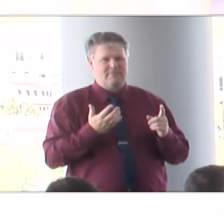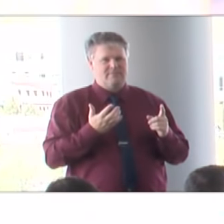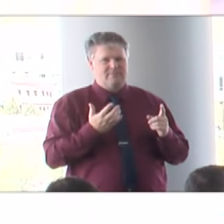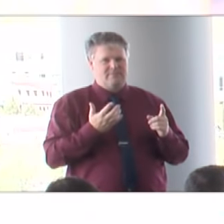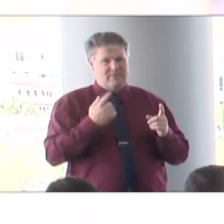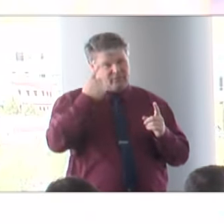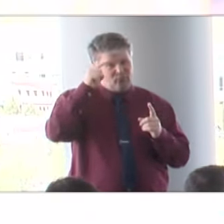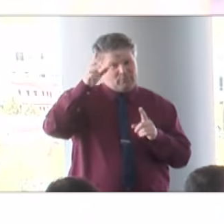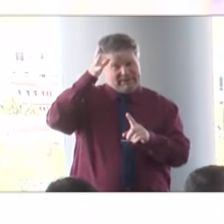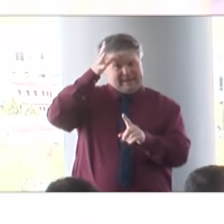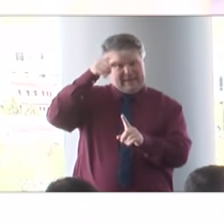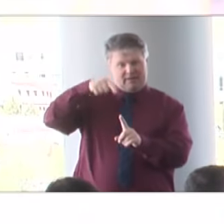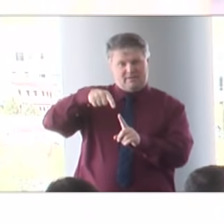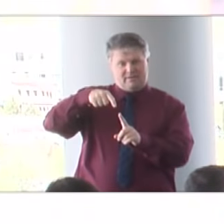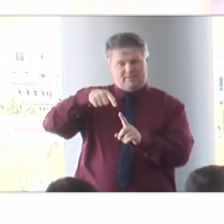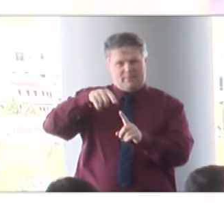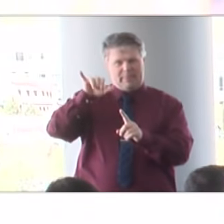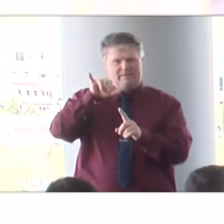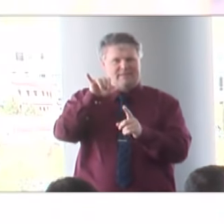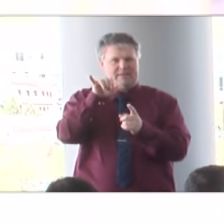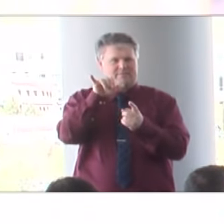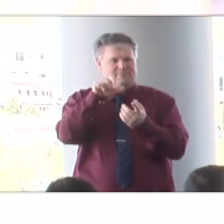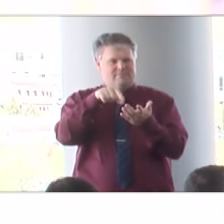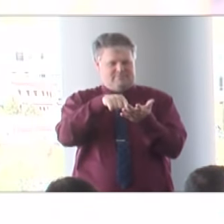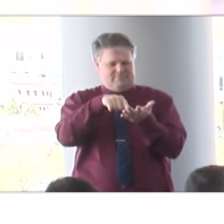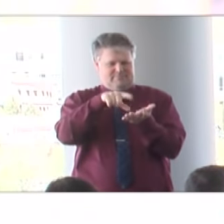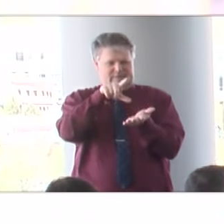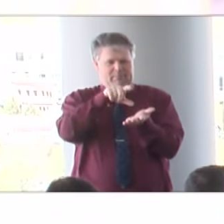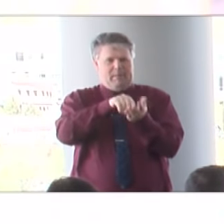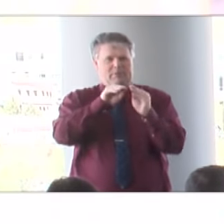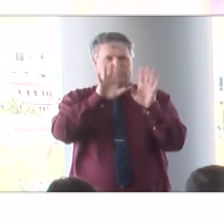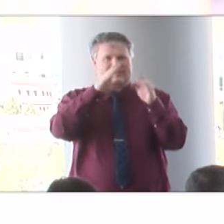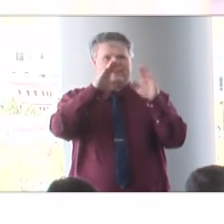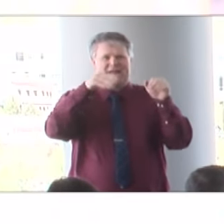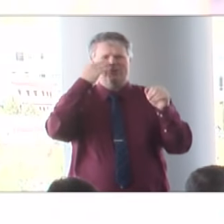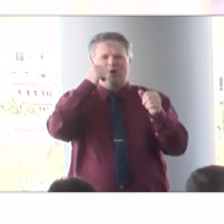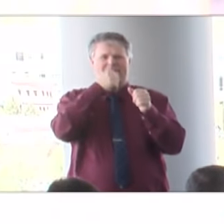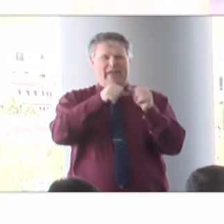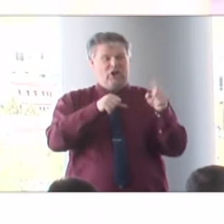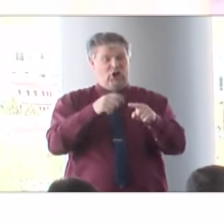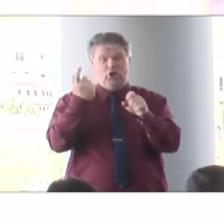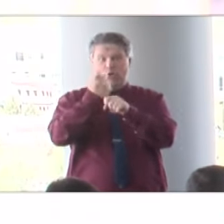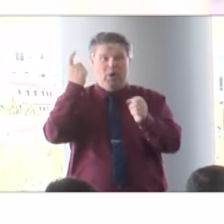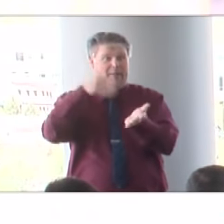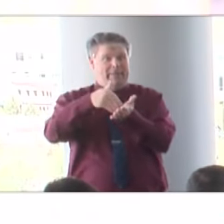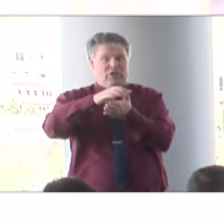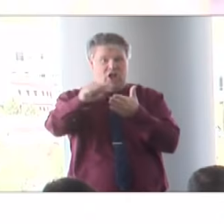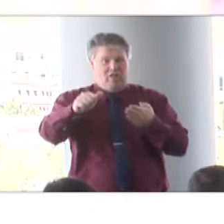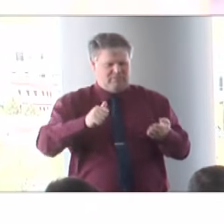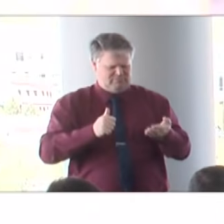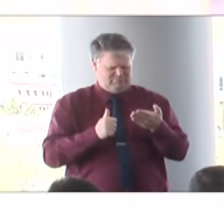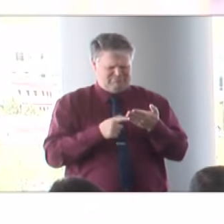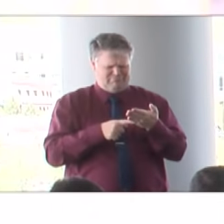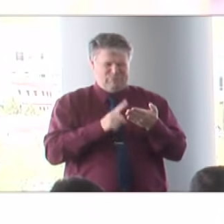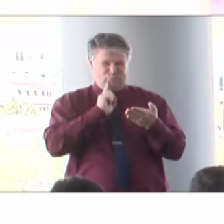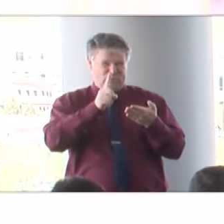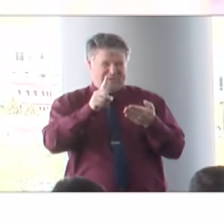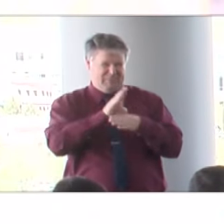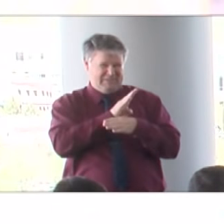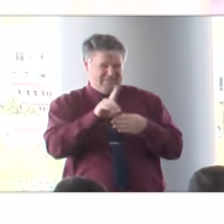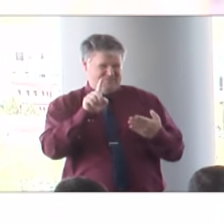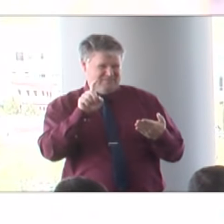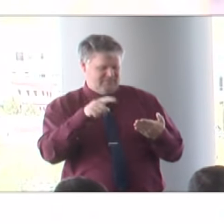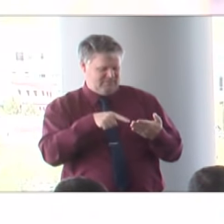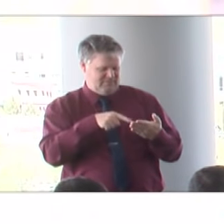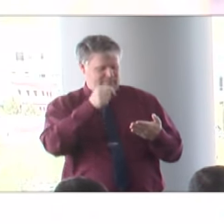Because for him, it was like a publisher's clearinghouse letter or something, you know, something you'd get in the mail, and they'd say, You won a million dollars. And that's what it felt like